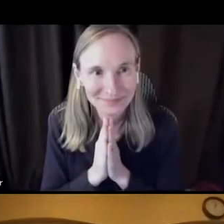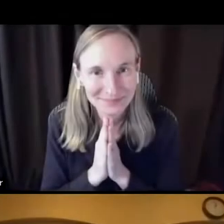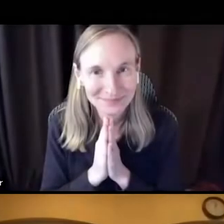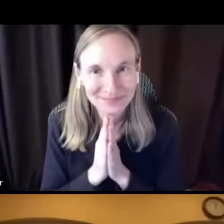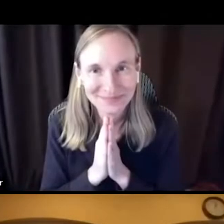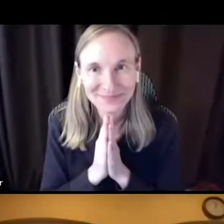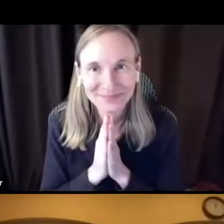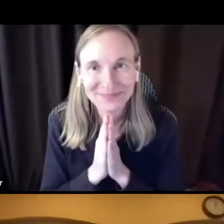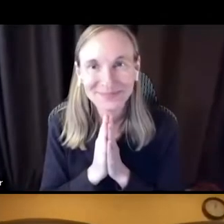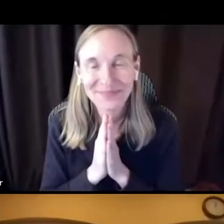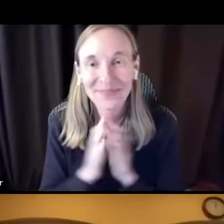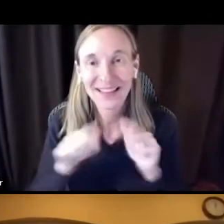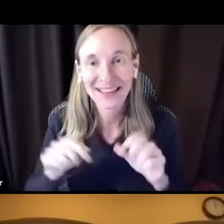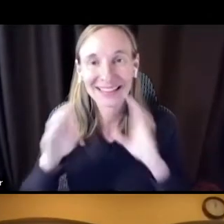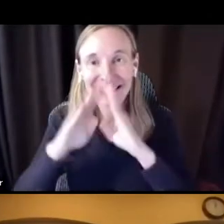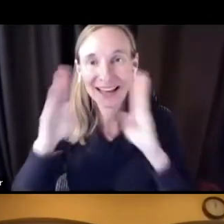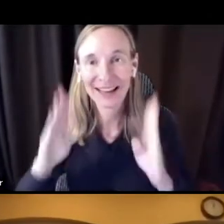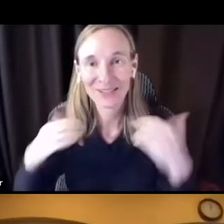This is the House Healthcare Committee.